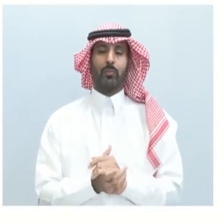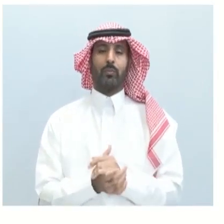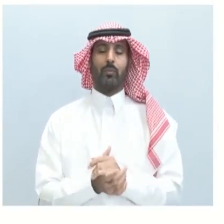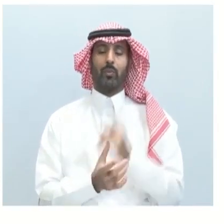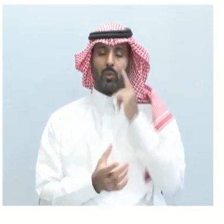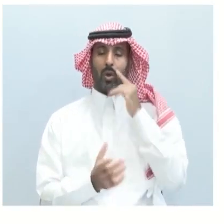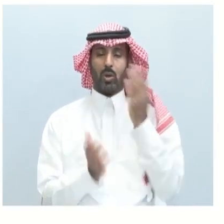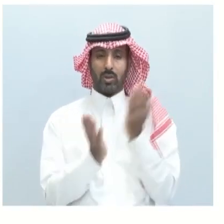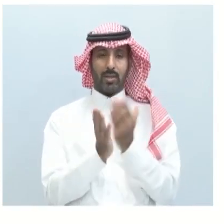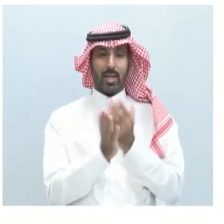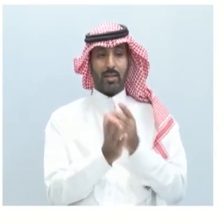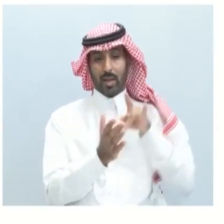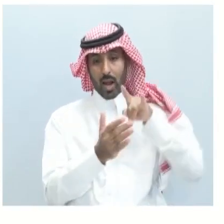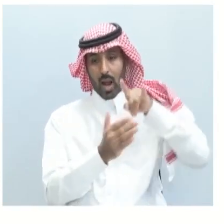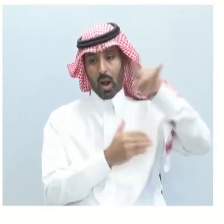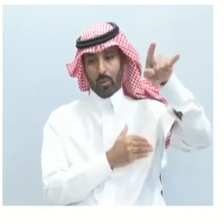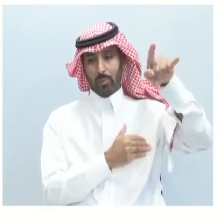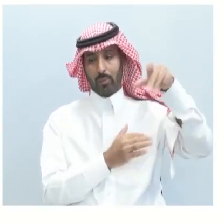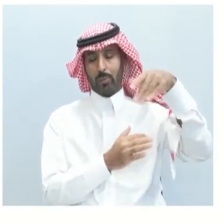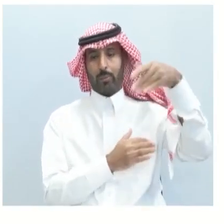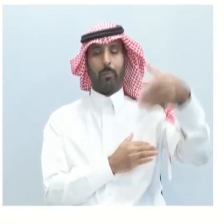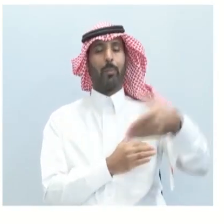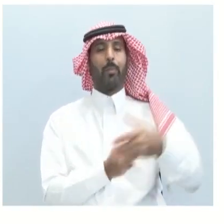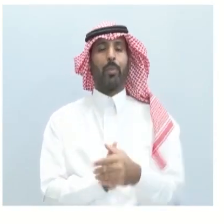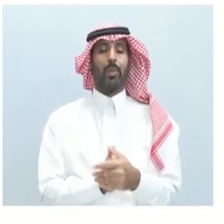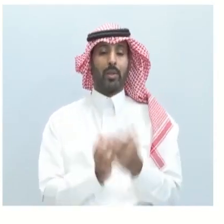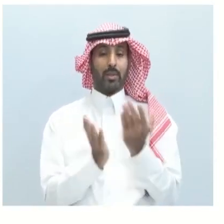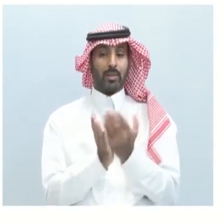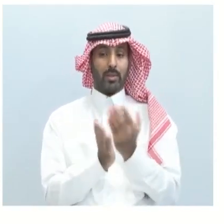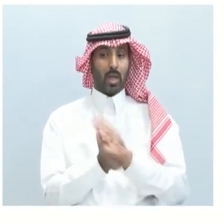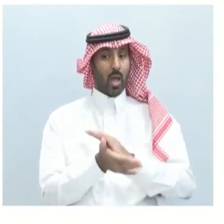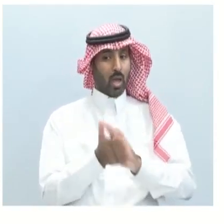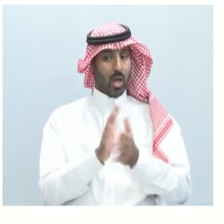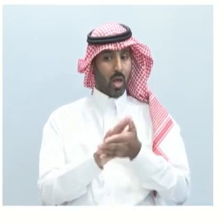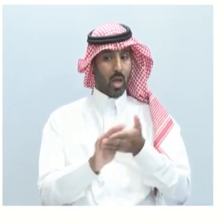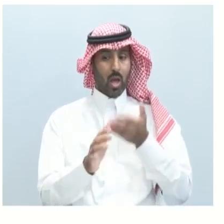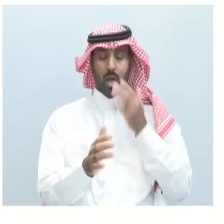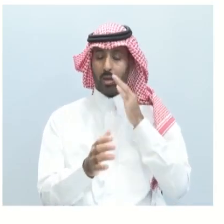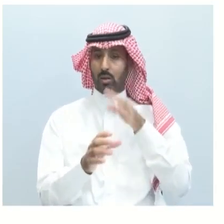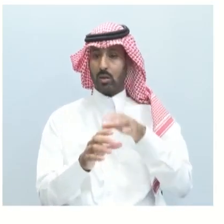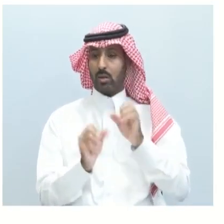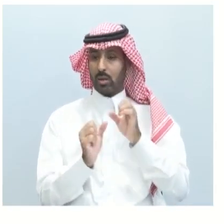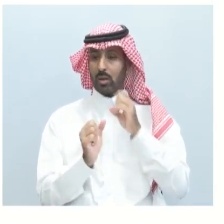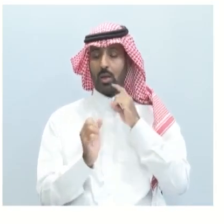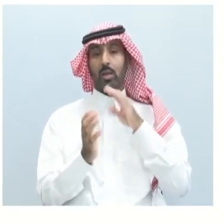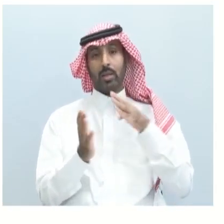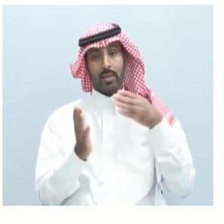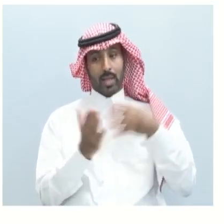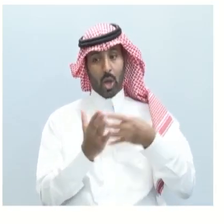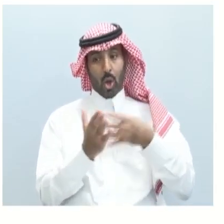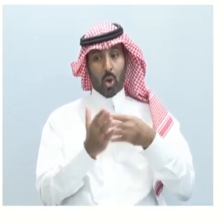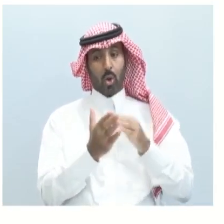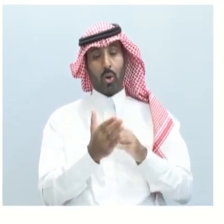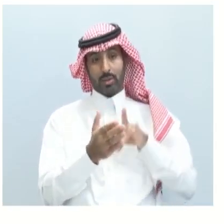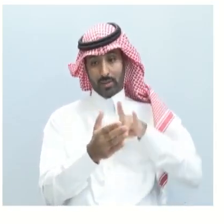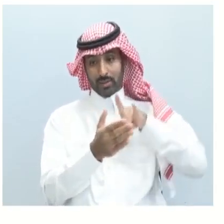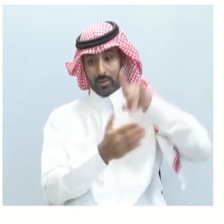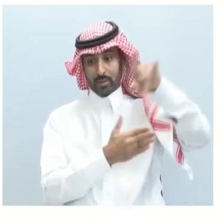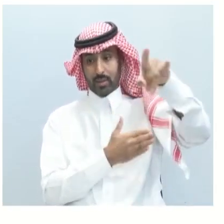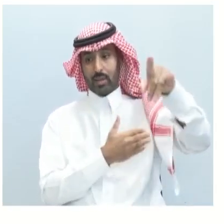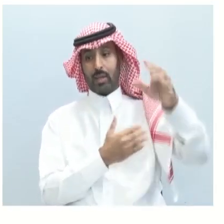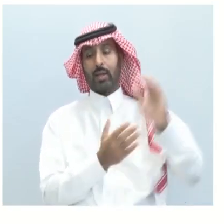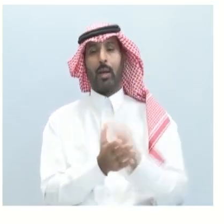are studying abroad. Just visualize the situation that you are finished with studying from school and you are going to study in a